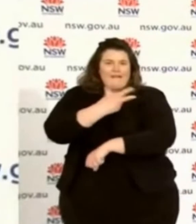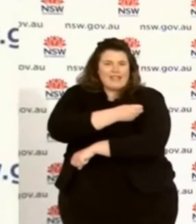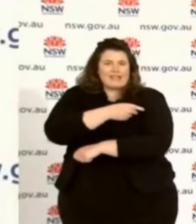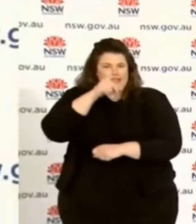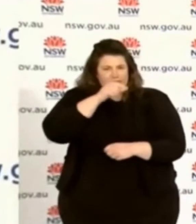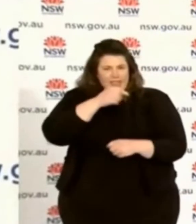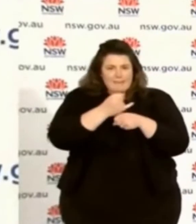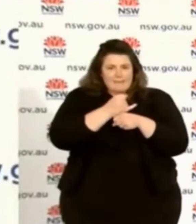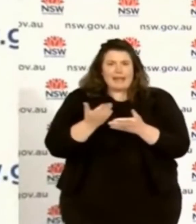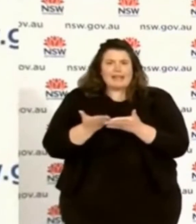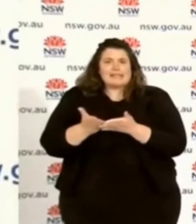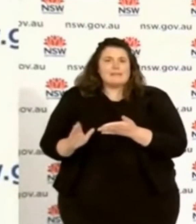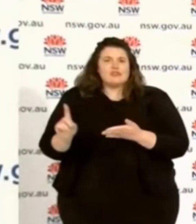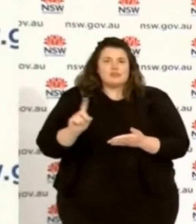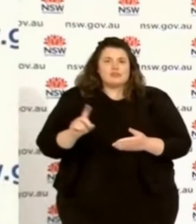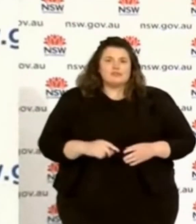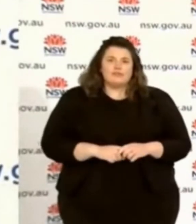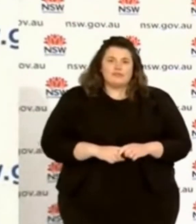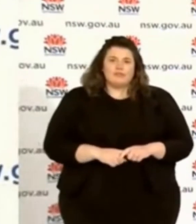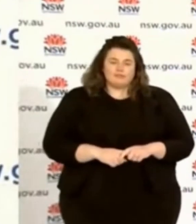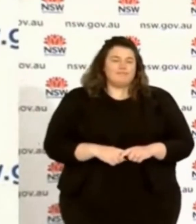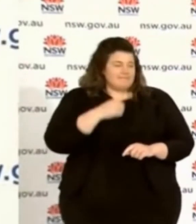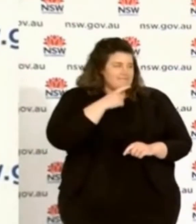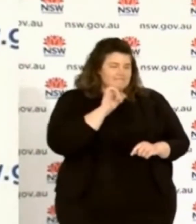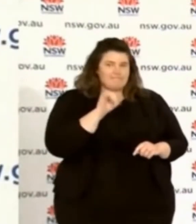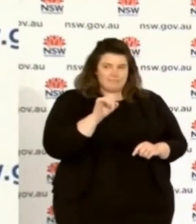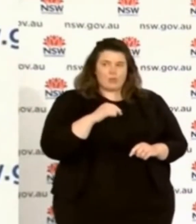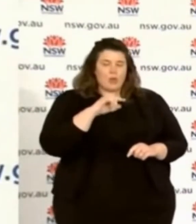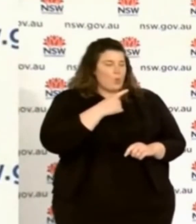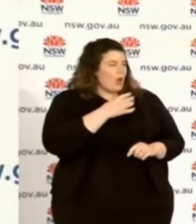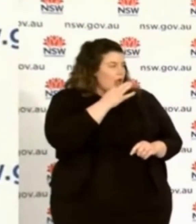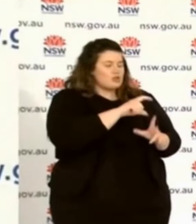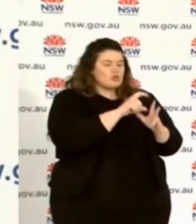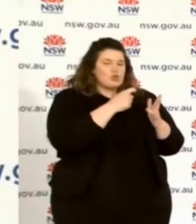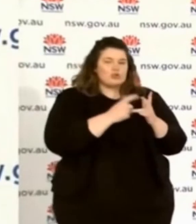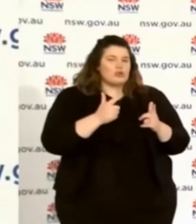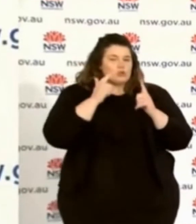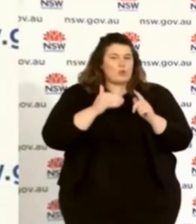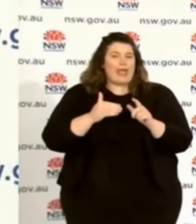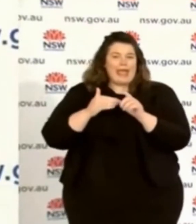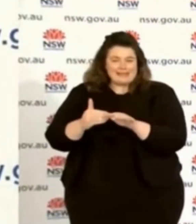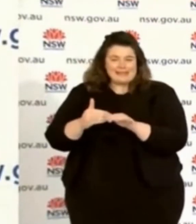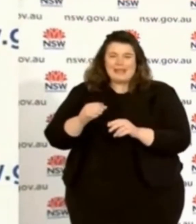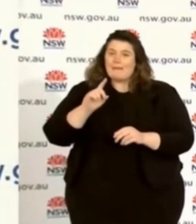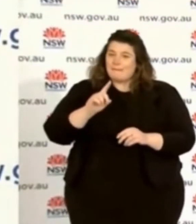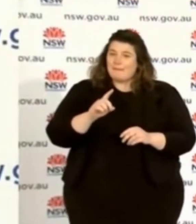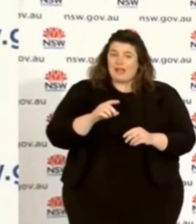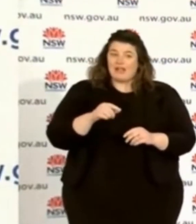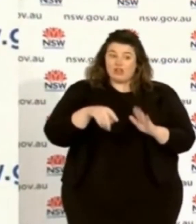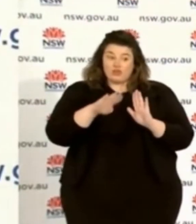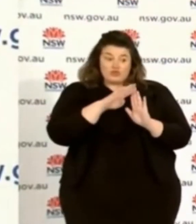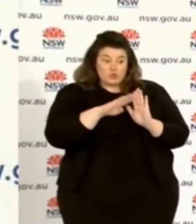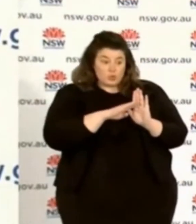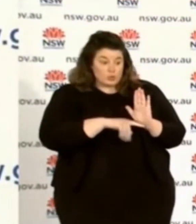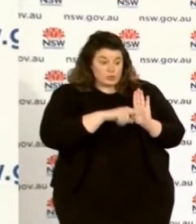we've said vaccination rates and medical exemptions, and when Dr. Chant comes to the mic, I'll get her to answer that question. But essentially, it's these